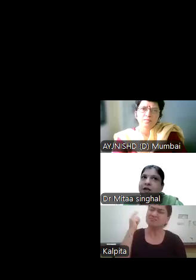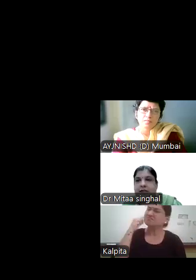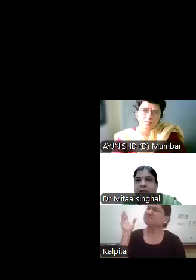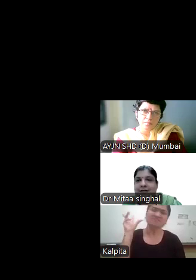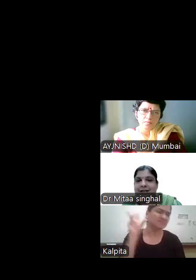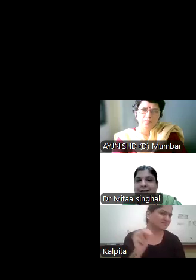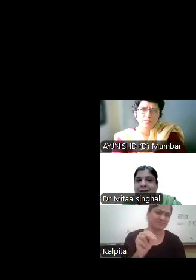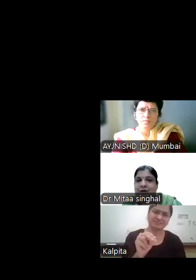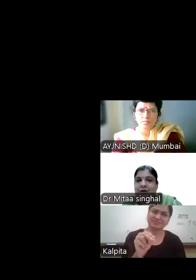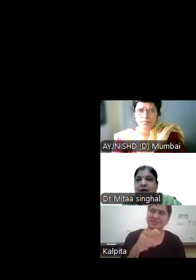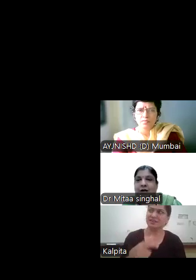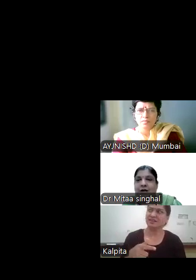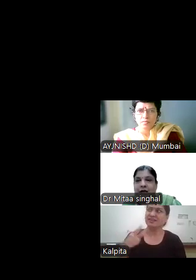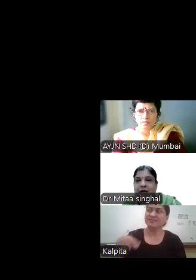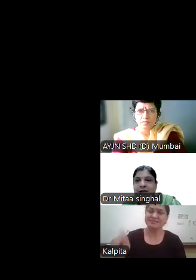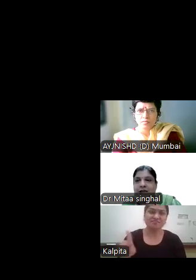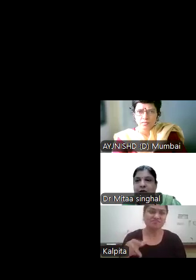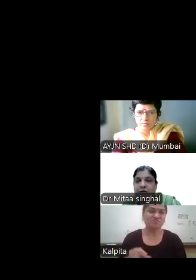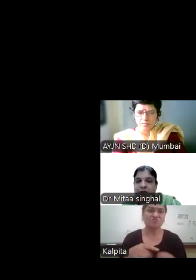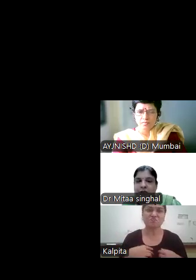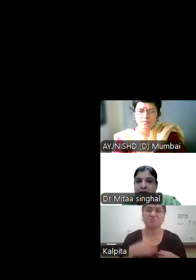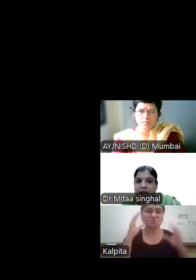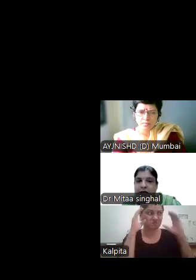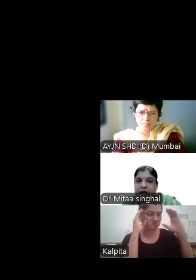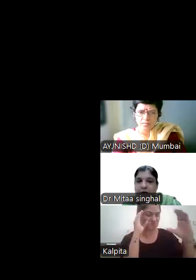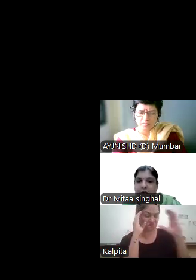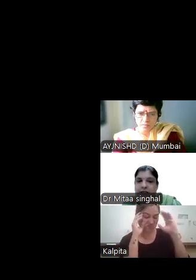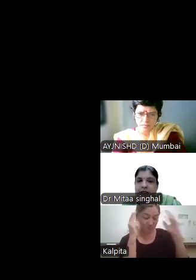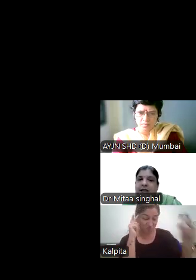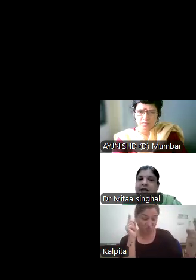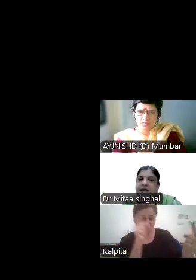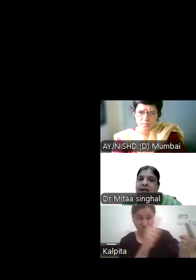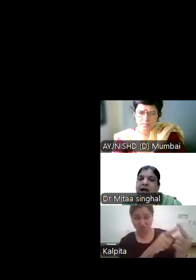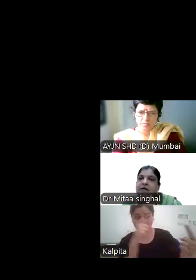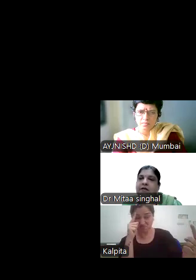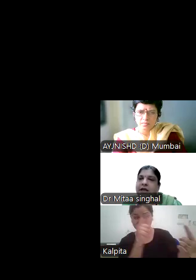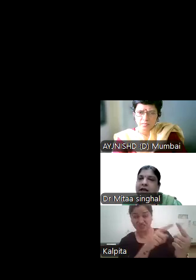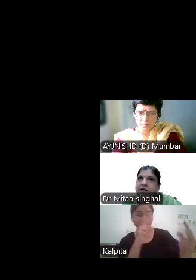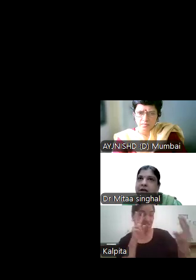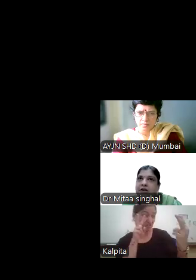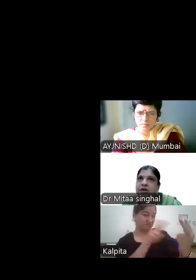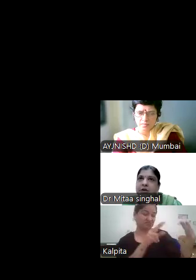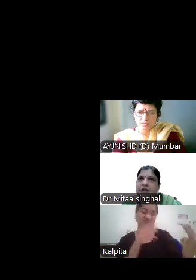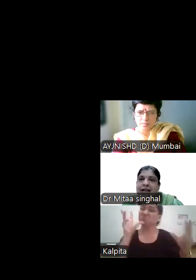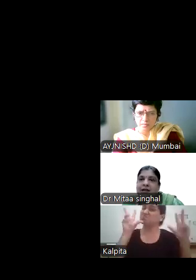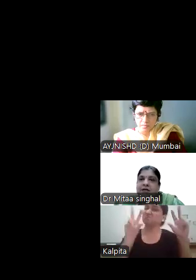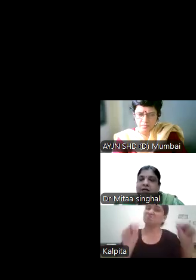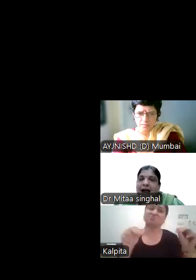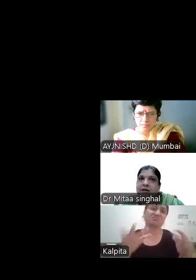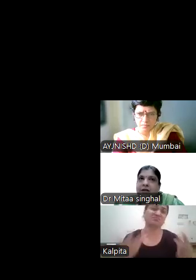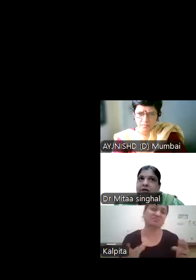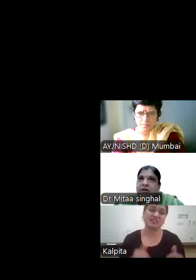something. He's not having that attention or concentration to grasp what is being advised. Then they have behavioral issues